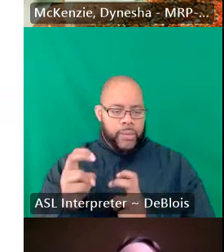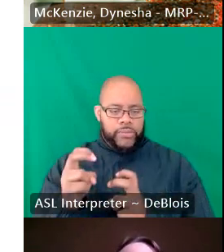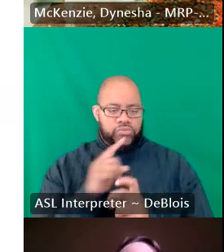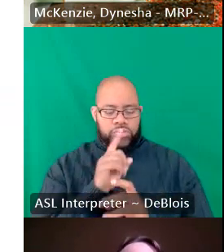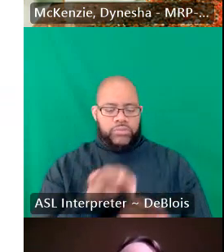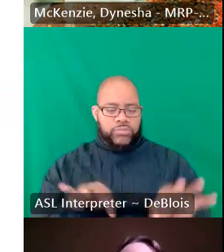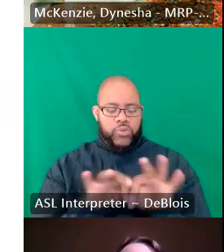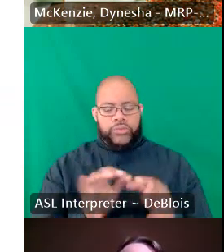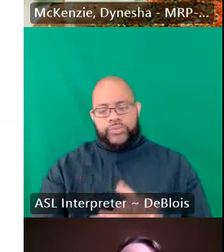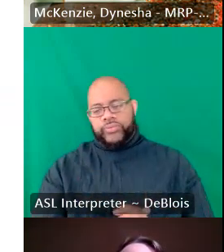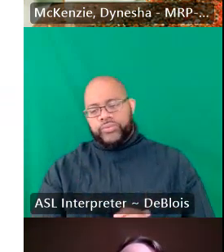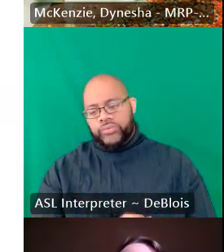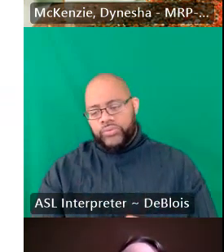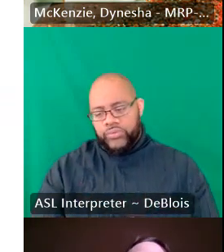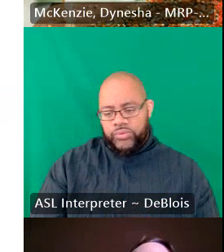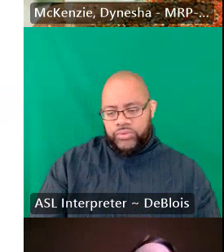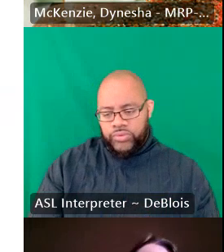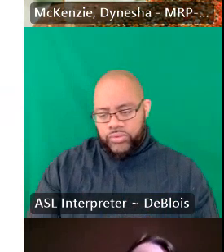important.